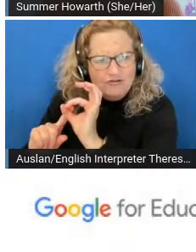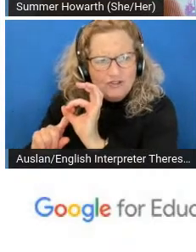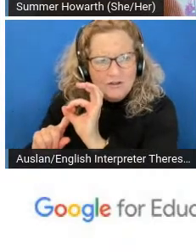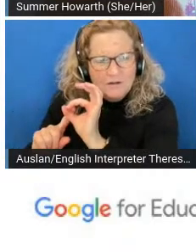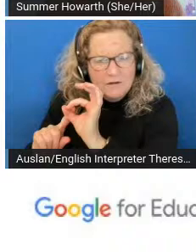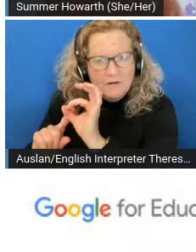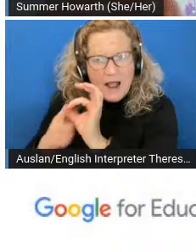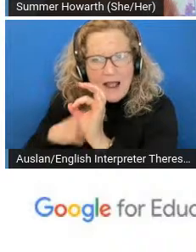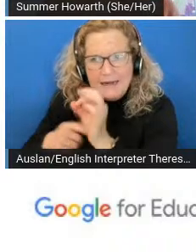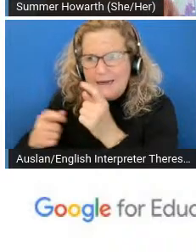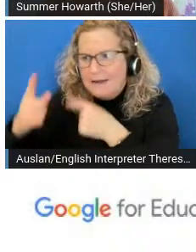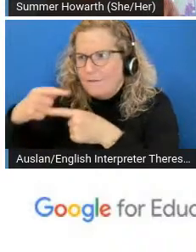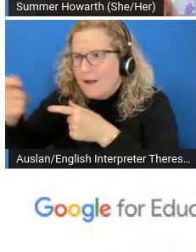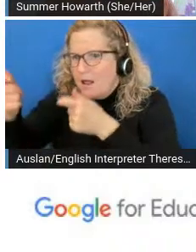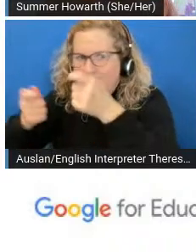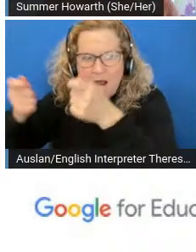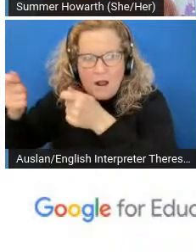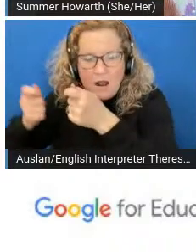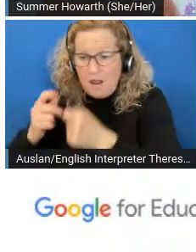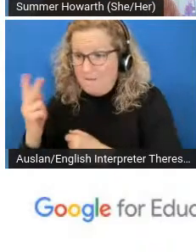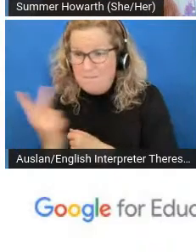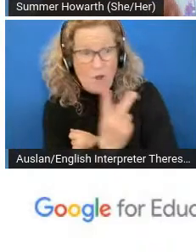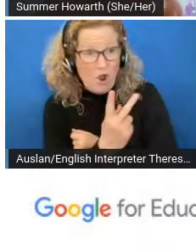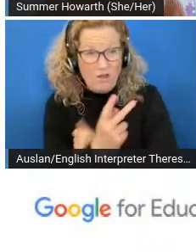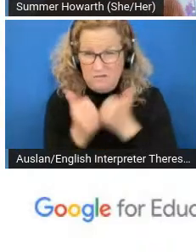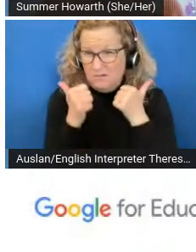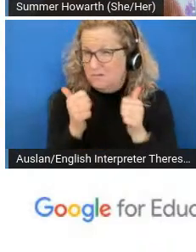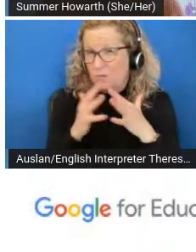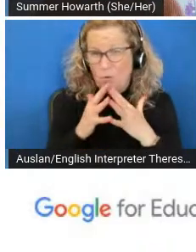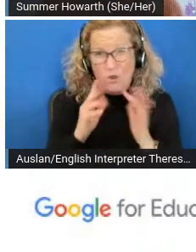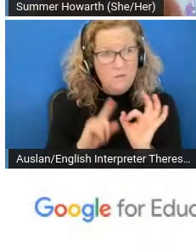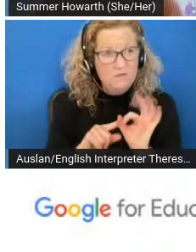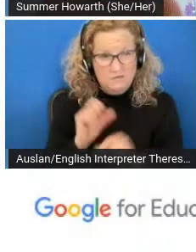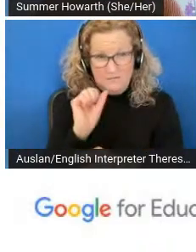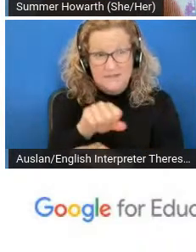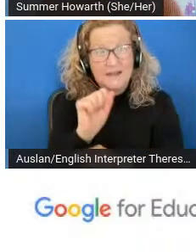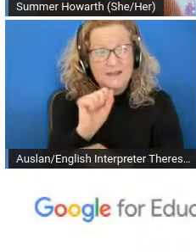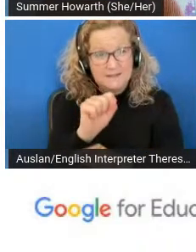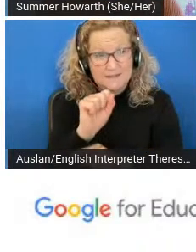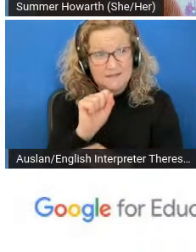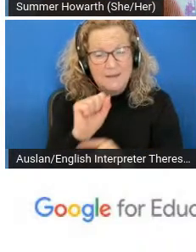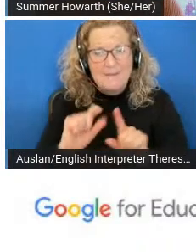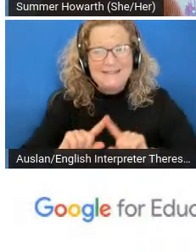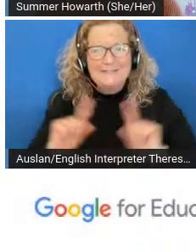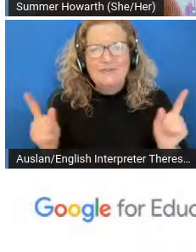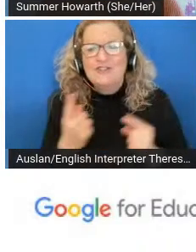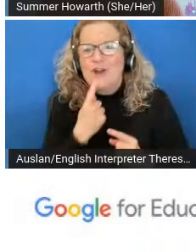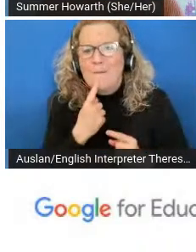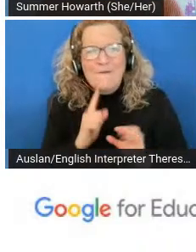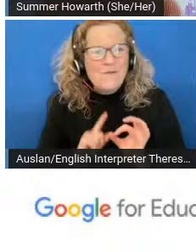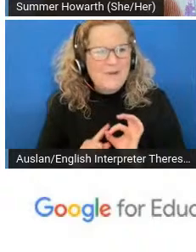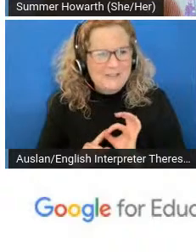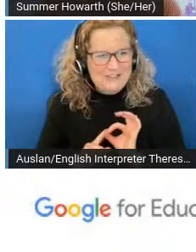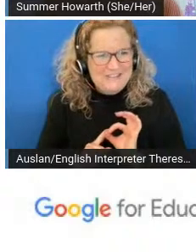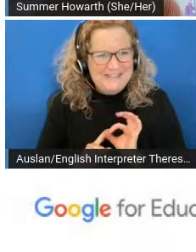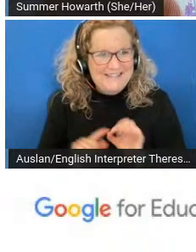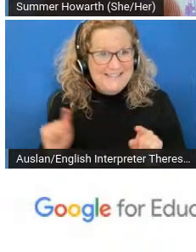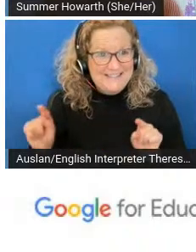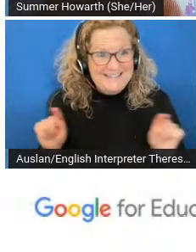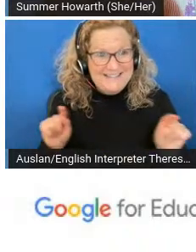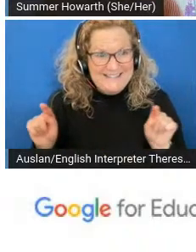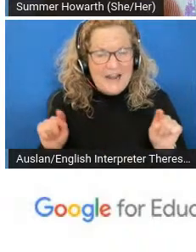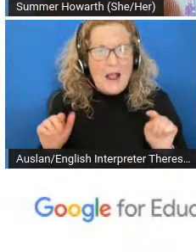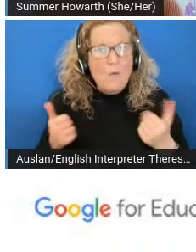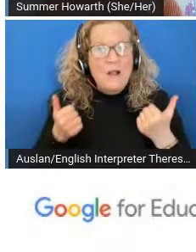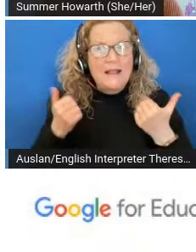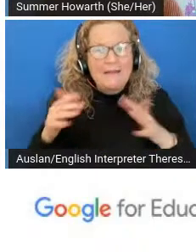information, both very valuable questions and different question types. So what I'm going to do is I'm going to give a chat